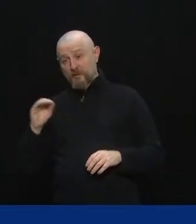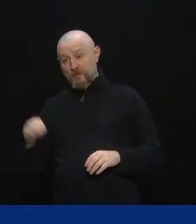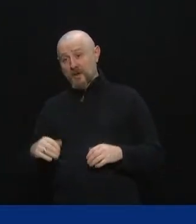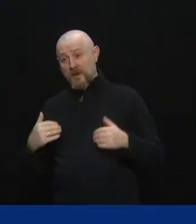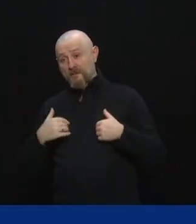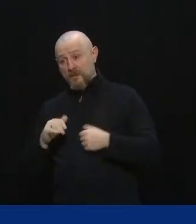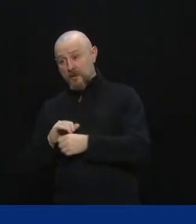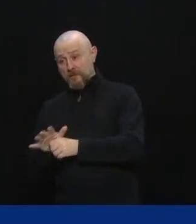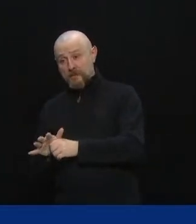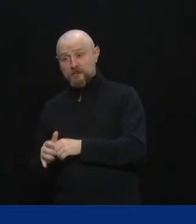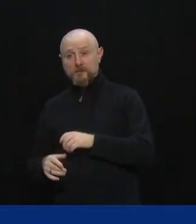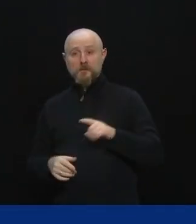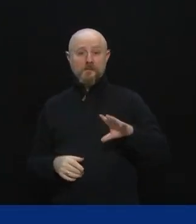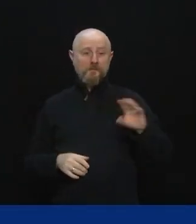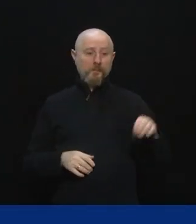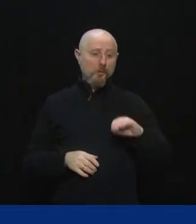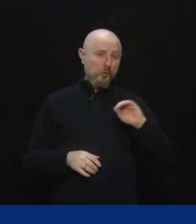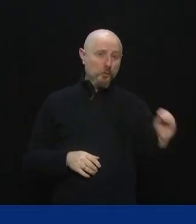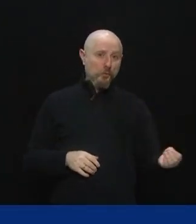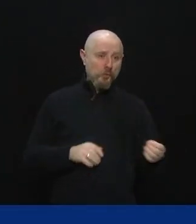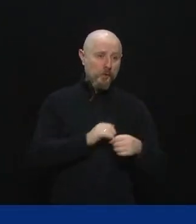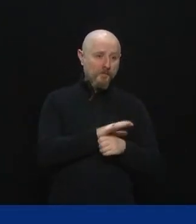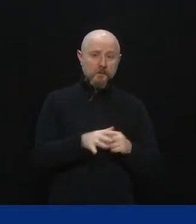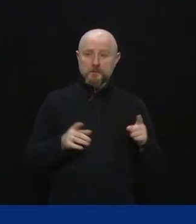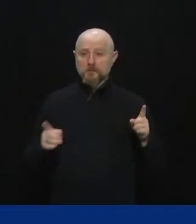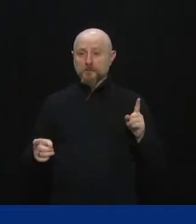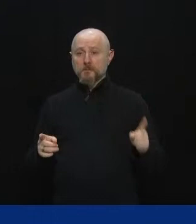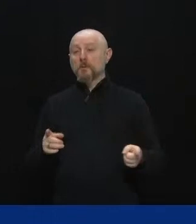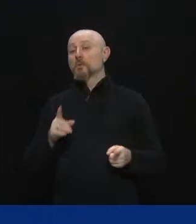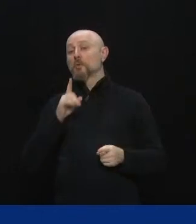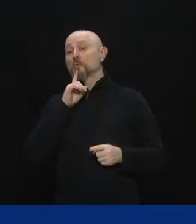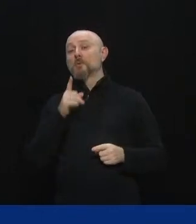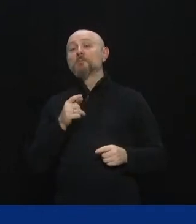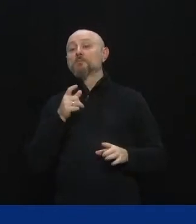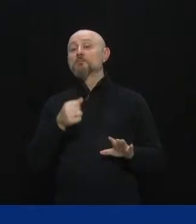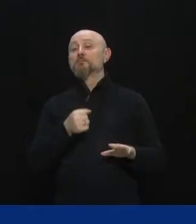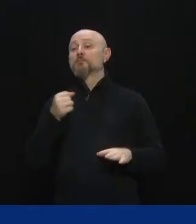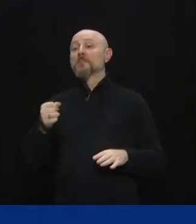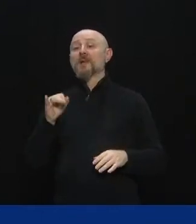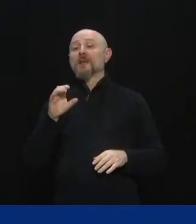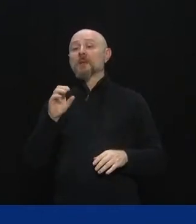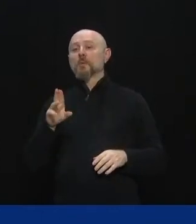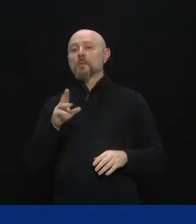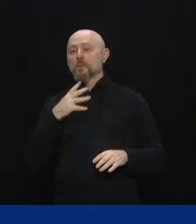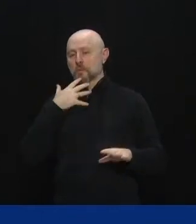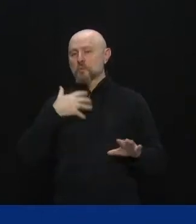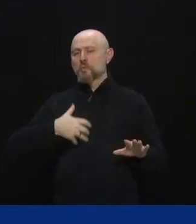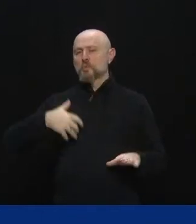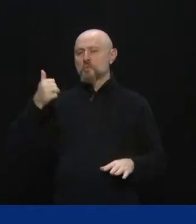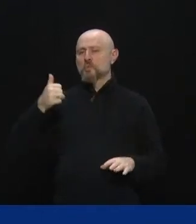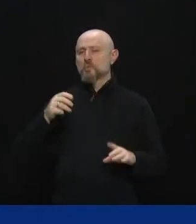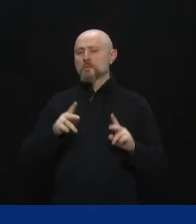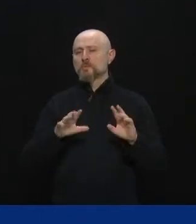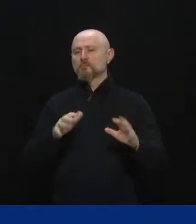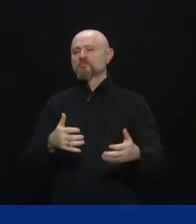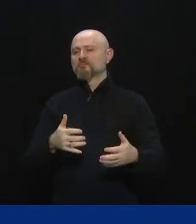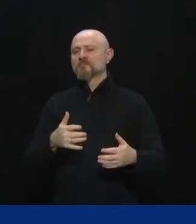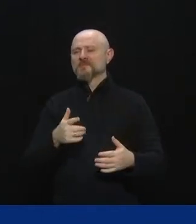COVID. The patients requiring the ICUs are older, sicker, and mainly